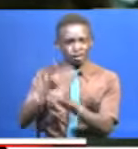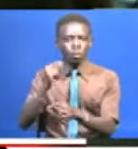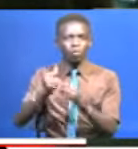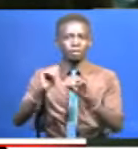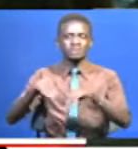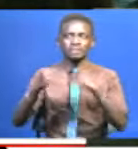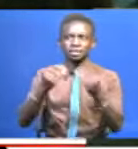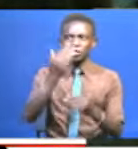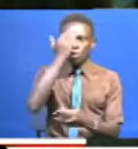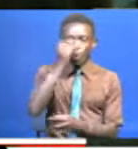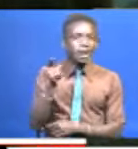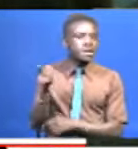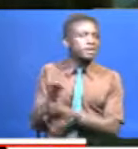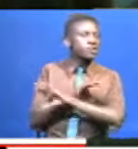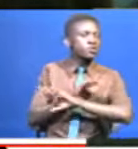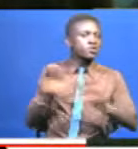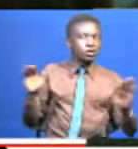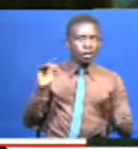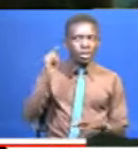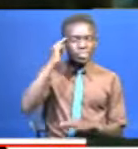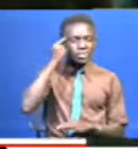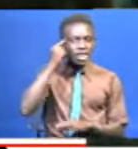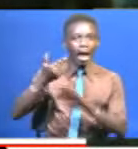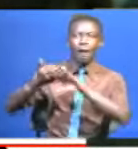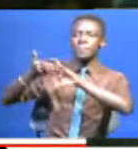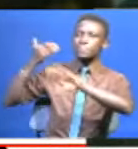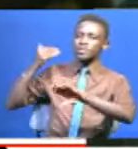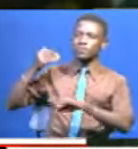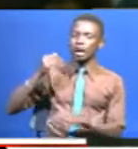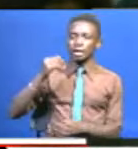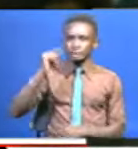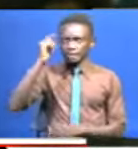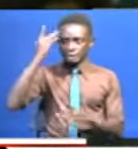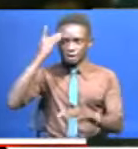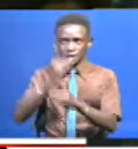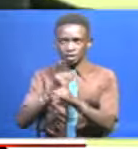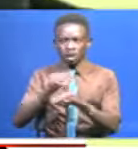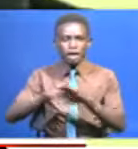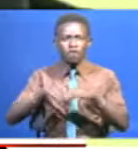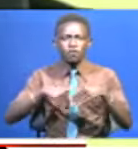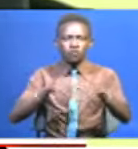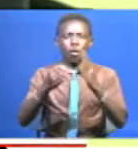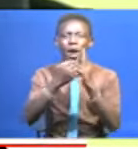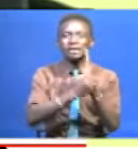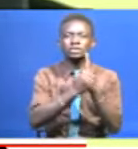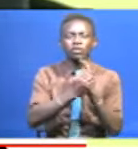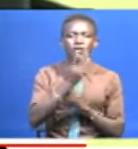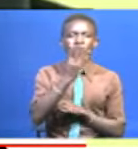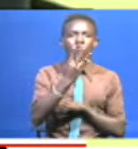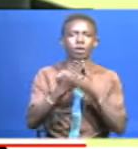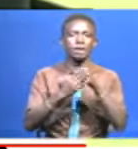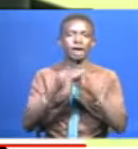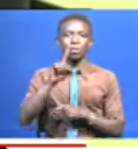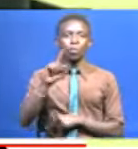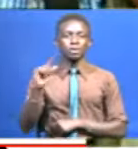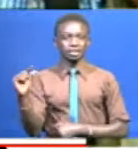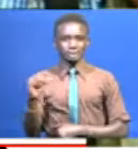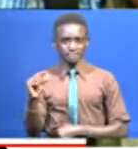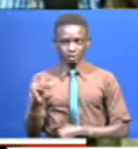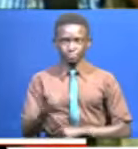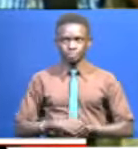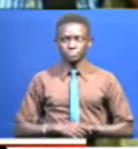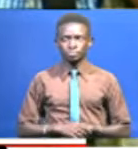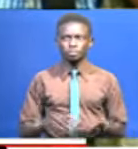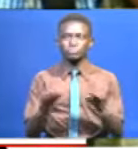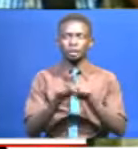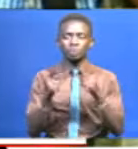not consider the previous decision in the context of Article 49.1G. The Senior Principal Magistrate, however, directed